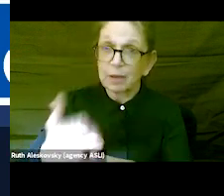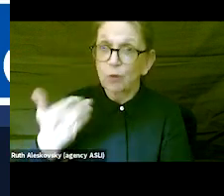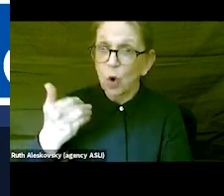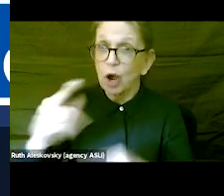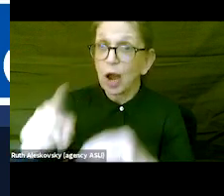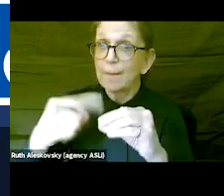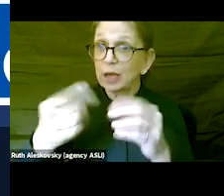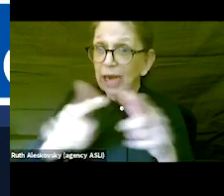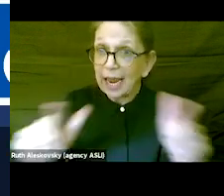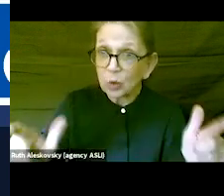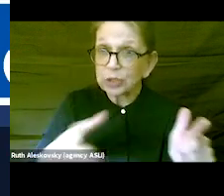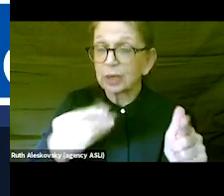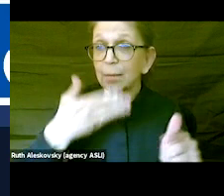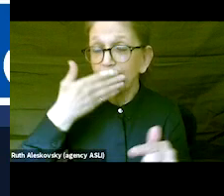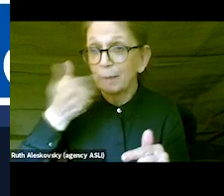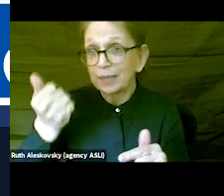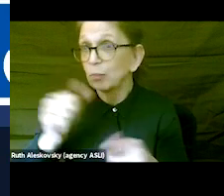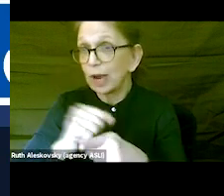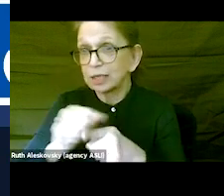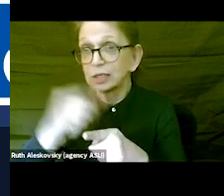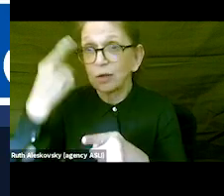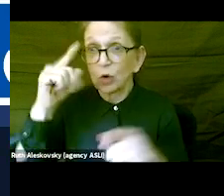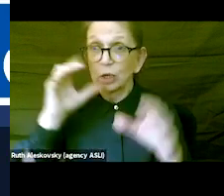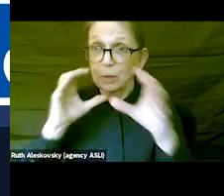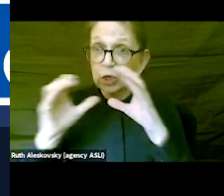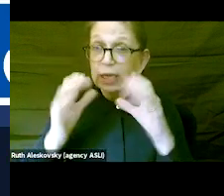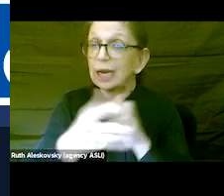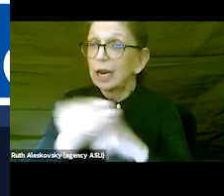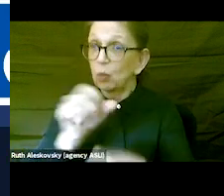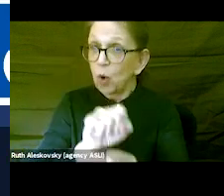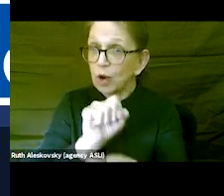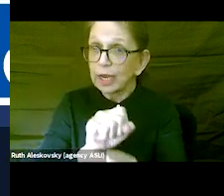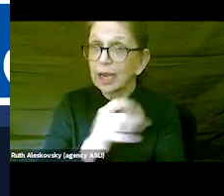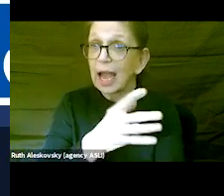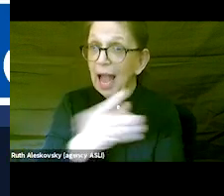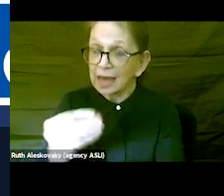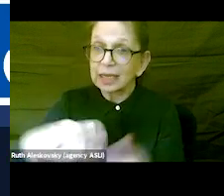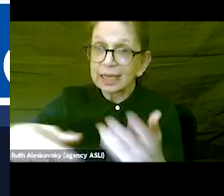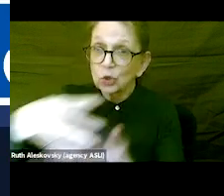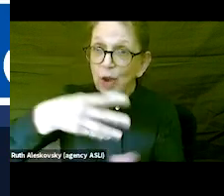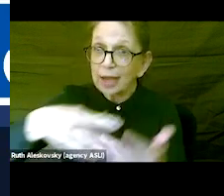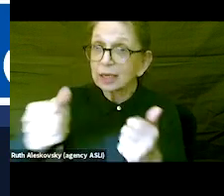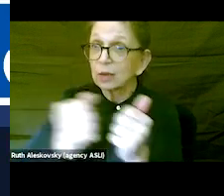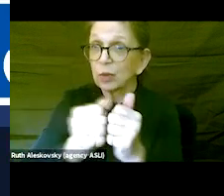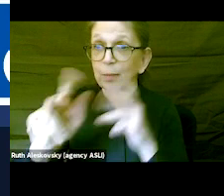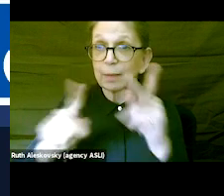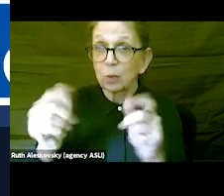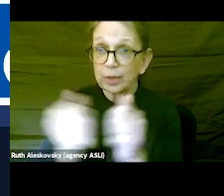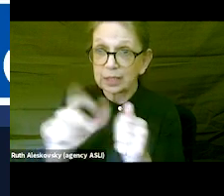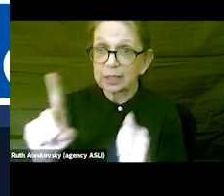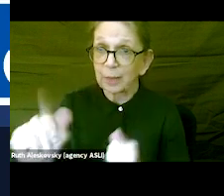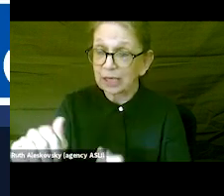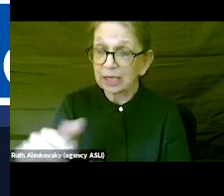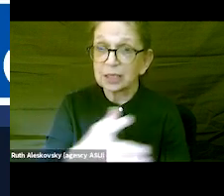best practices for communicating and working and interacting with people with disabilities. And we